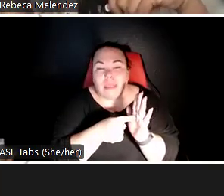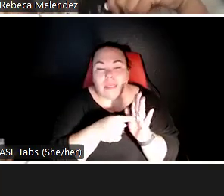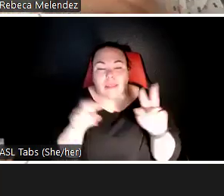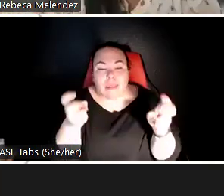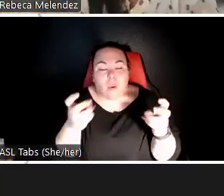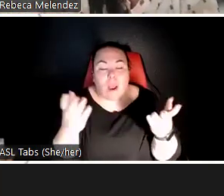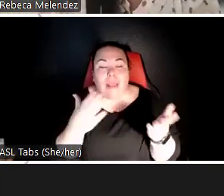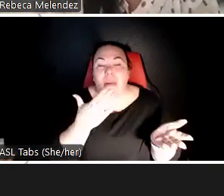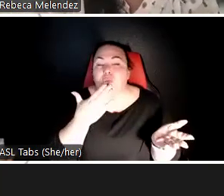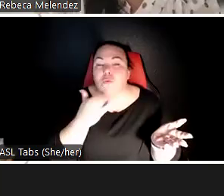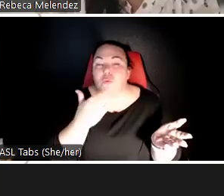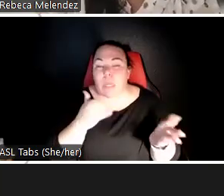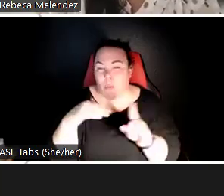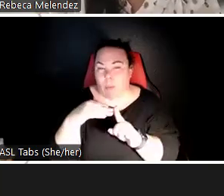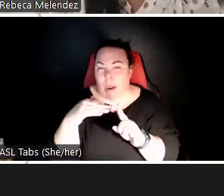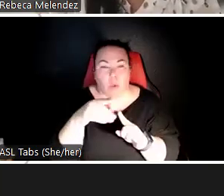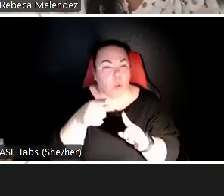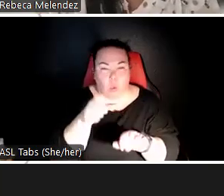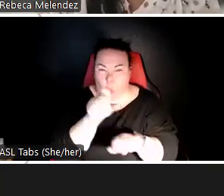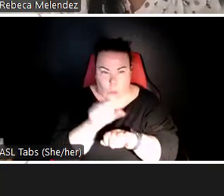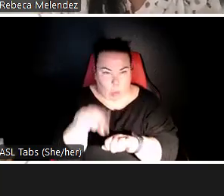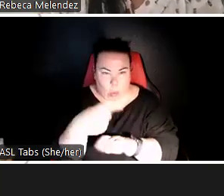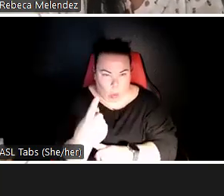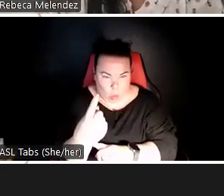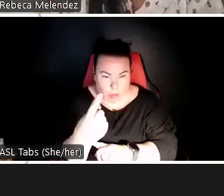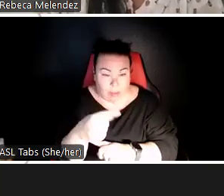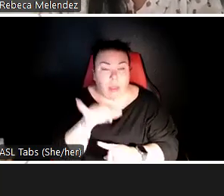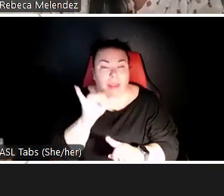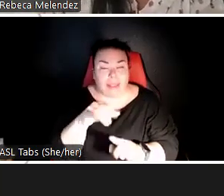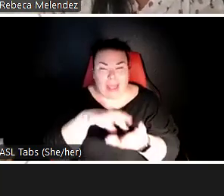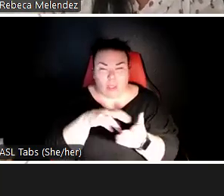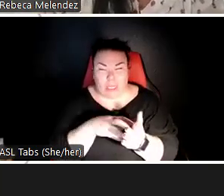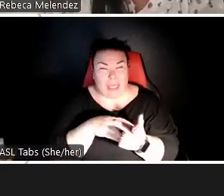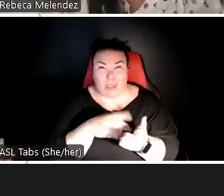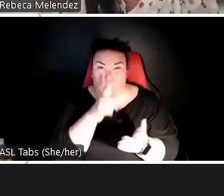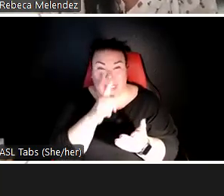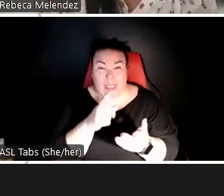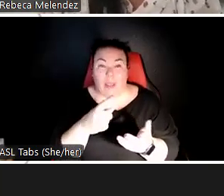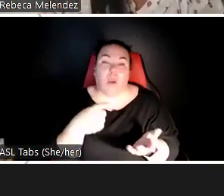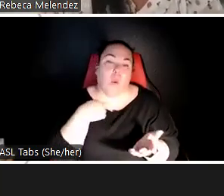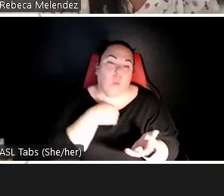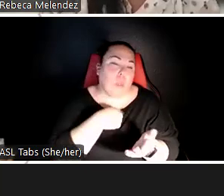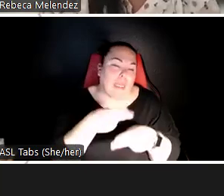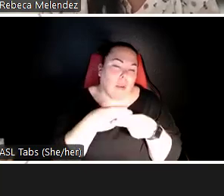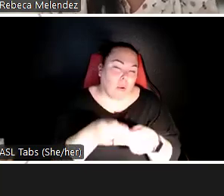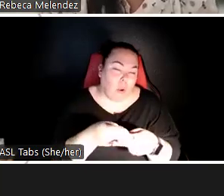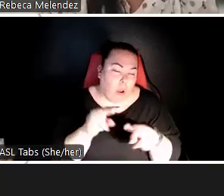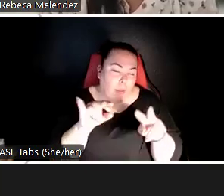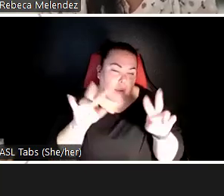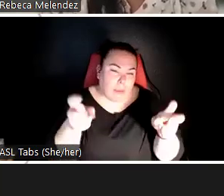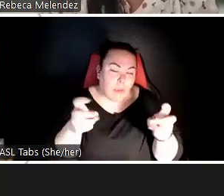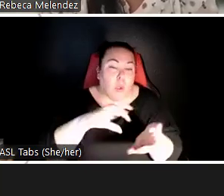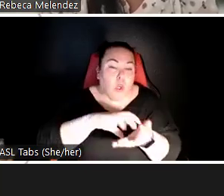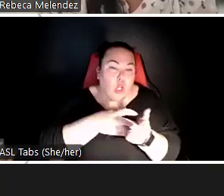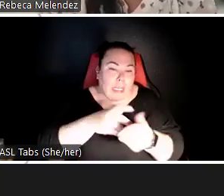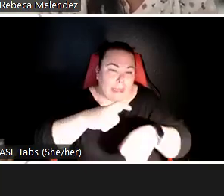alone. And those cookies probably, this whole cookie, we call it cookie time. Cookie time probably would